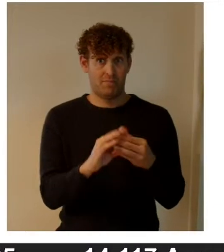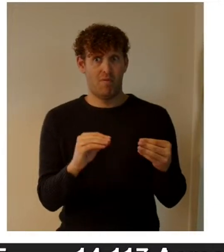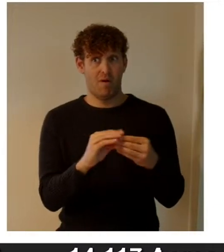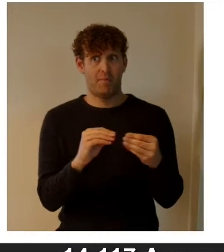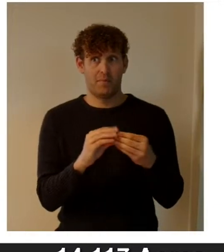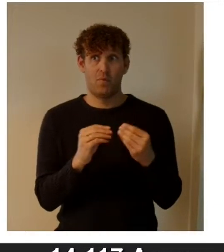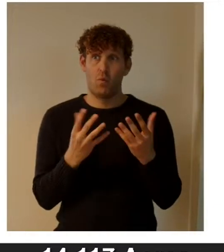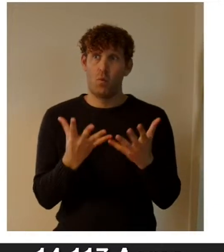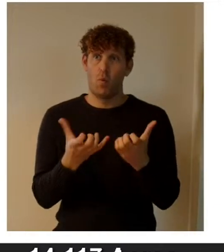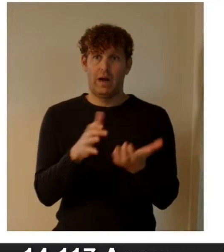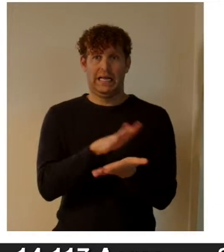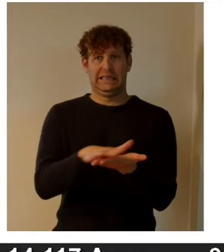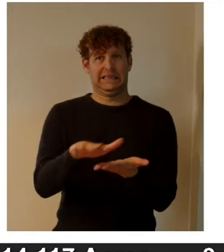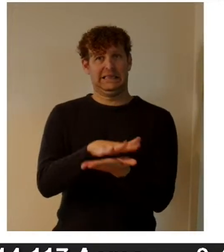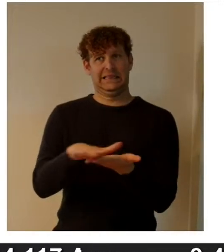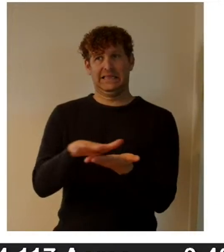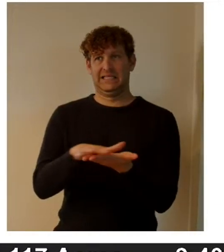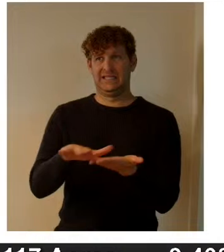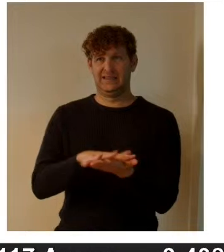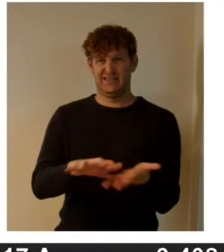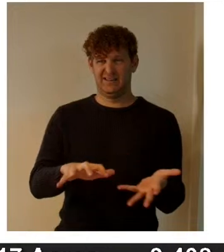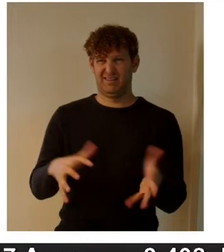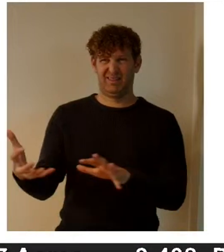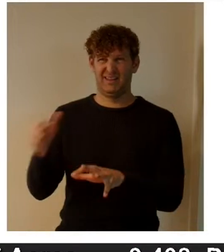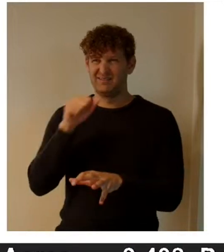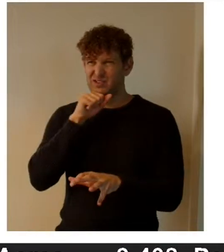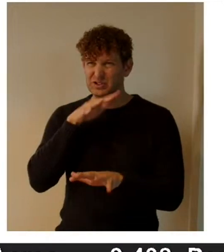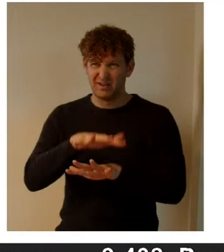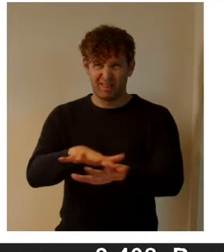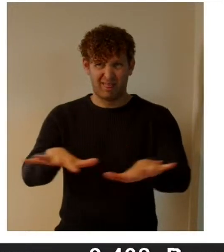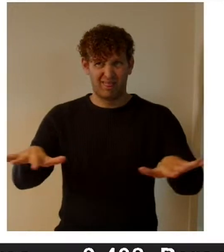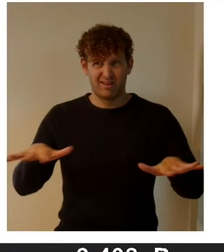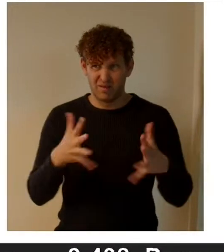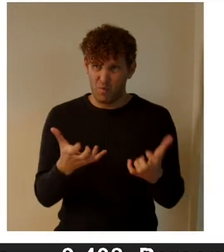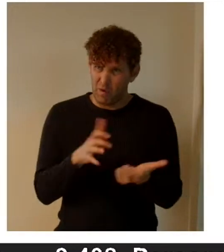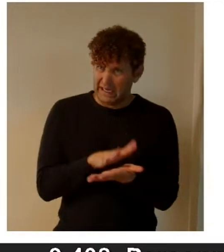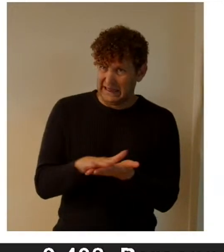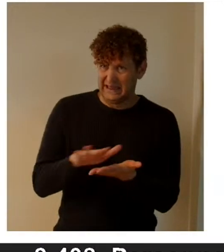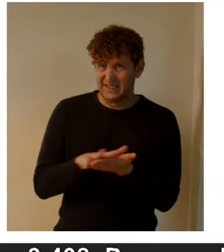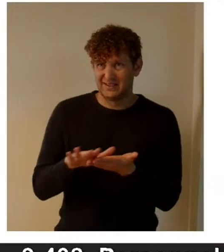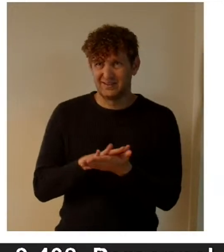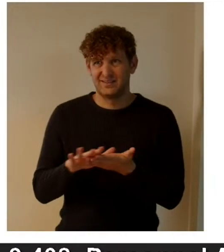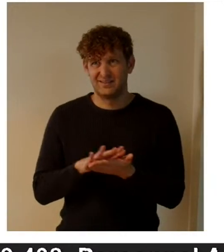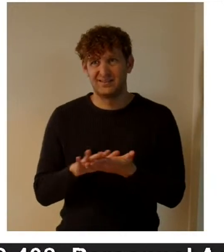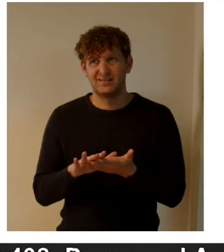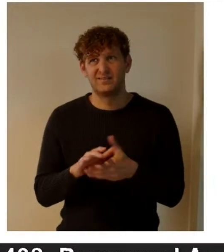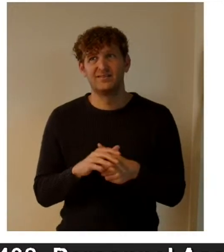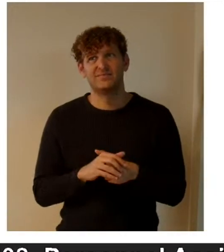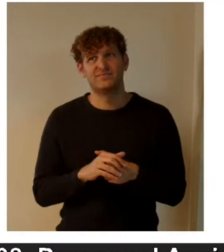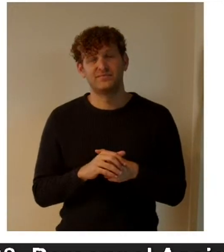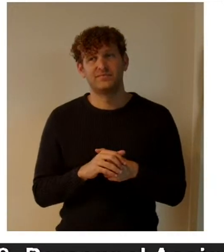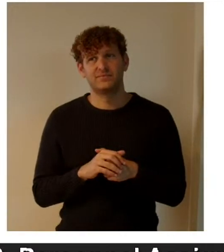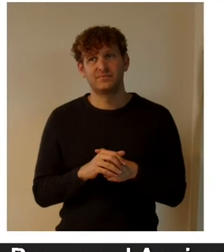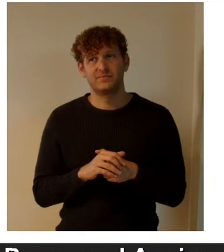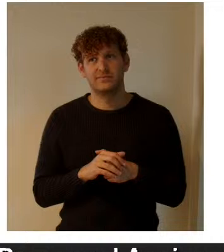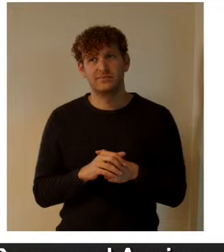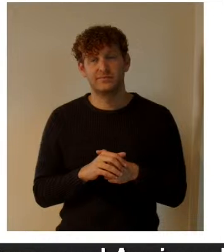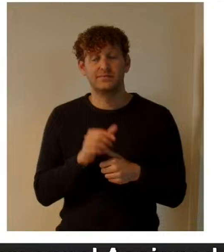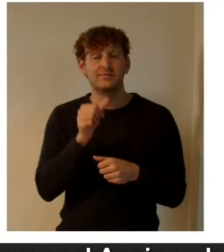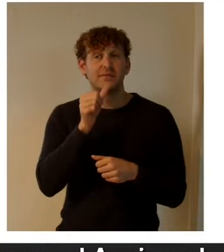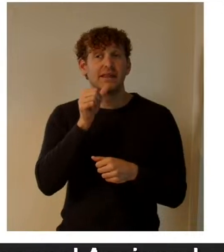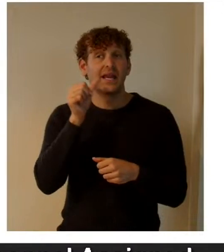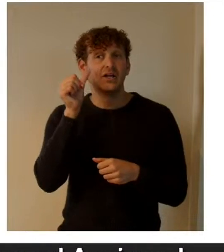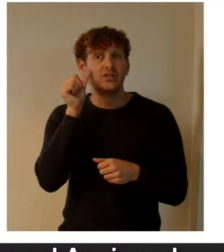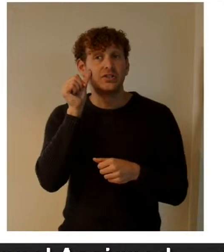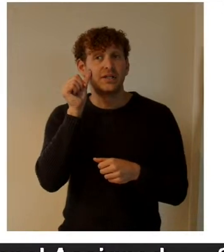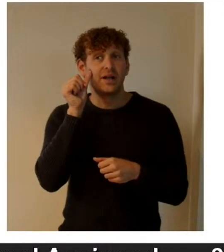clearing debris and seeing what valuable possessions survived this devastating fire. I want you to know that yesterday, the